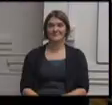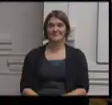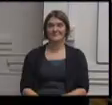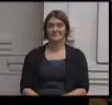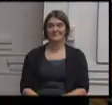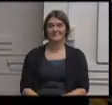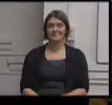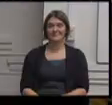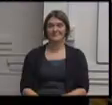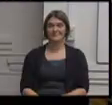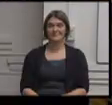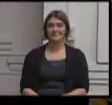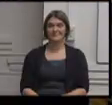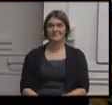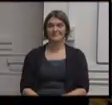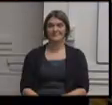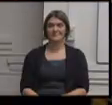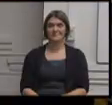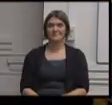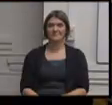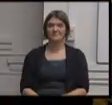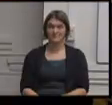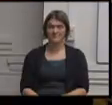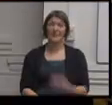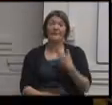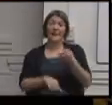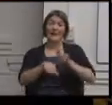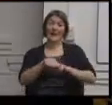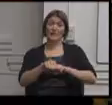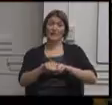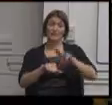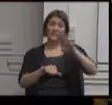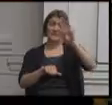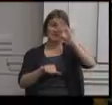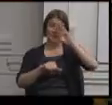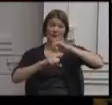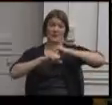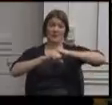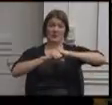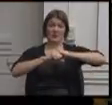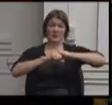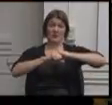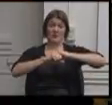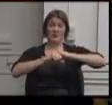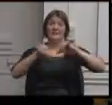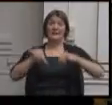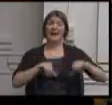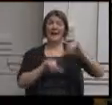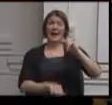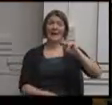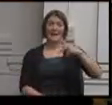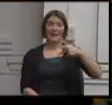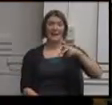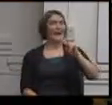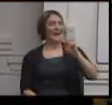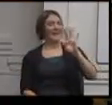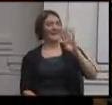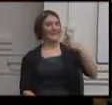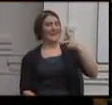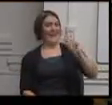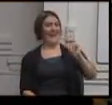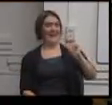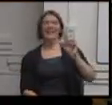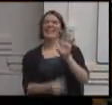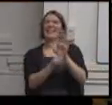A couple of the National Fire Protection Association standards, NFPA.